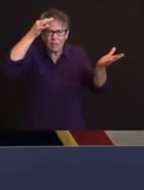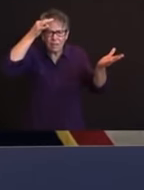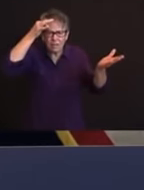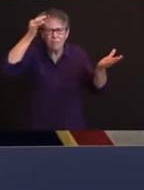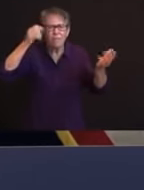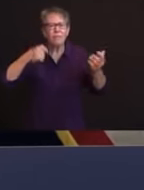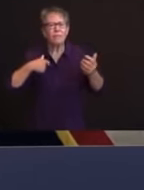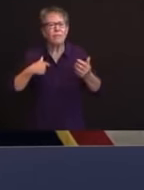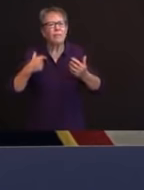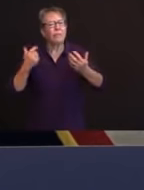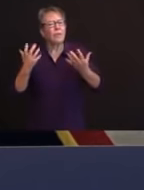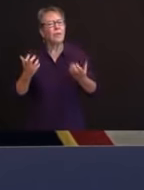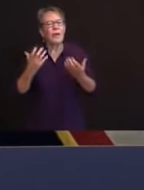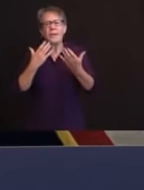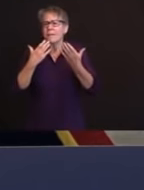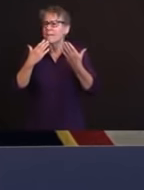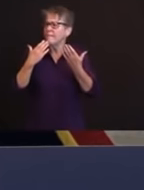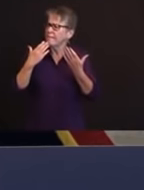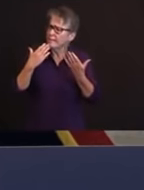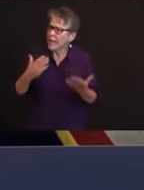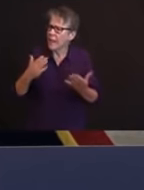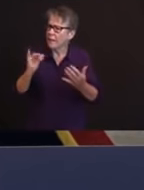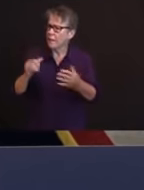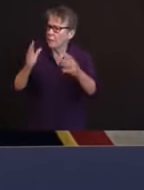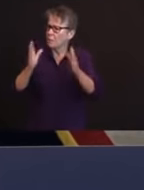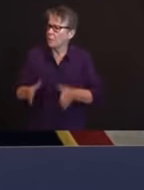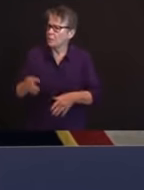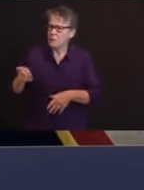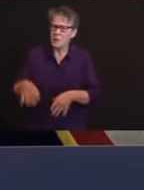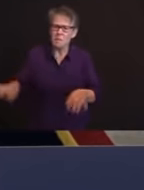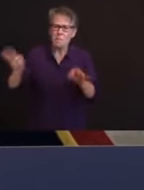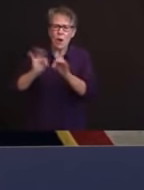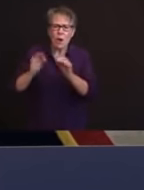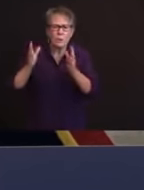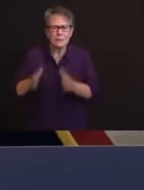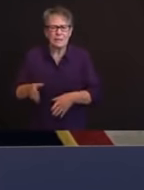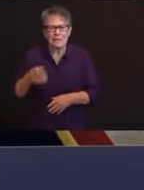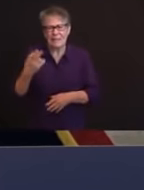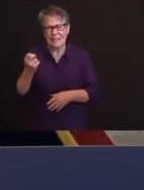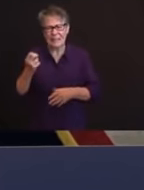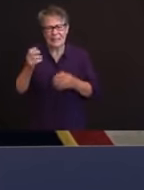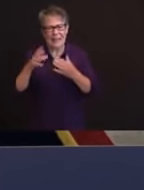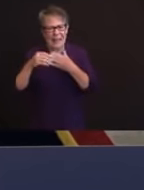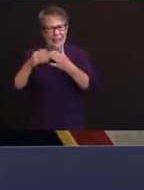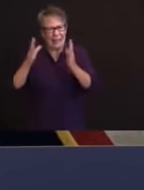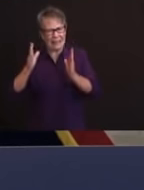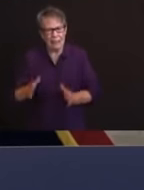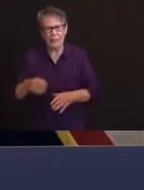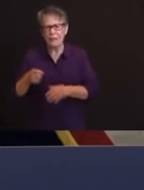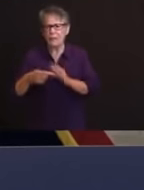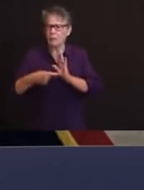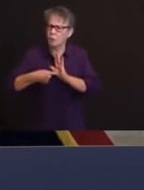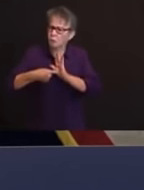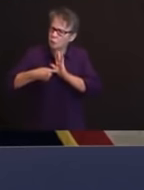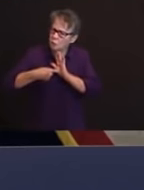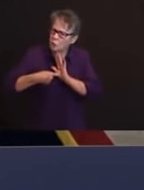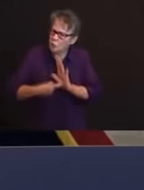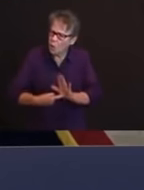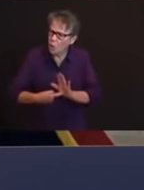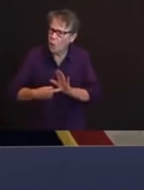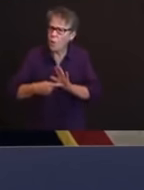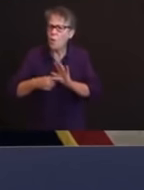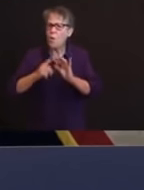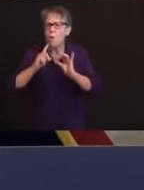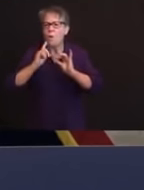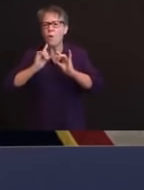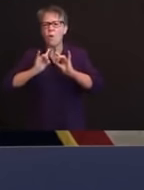who has become a national figure because of his leadership, who has shown in dark times that all of us have within us